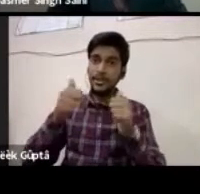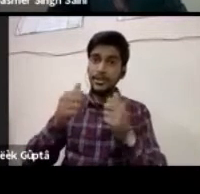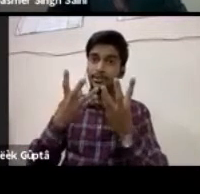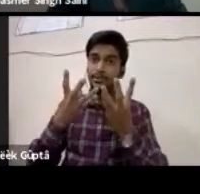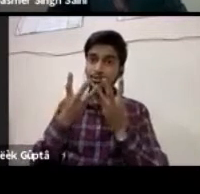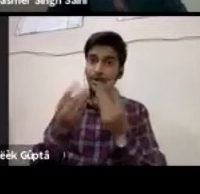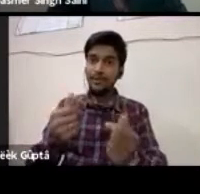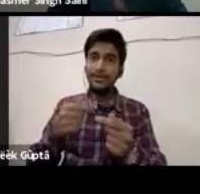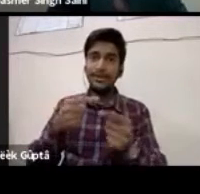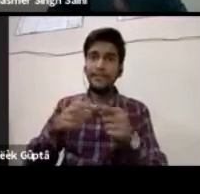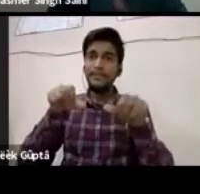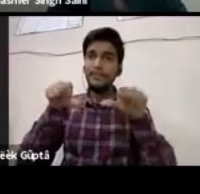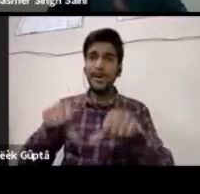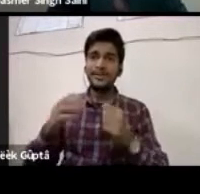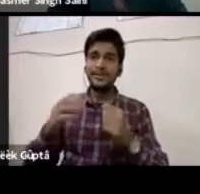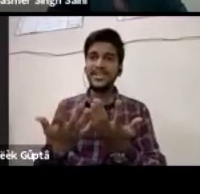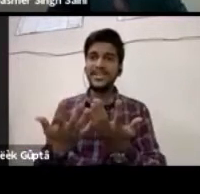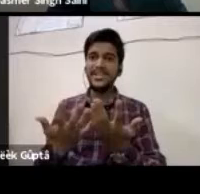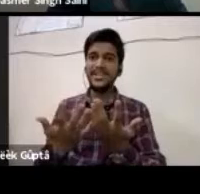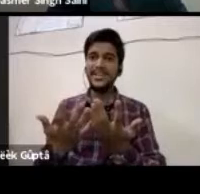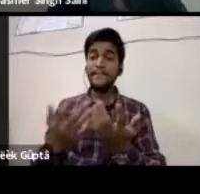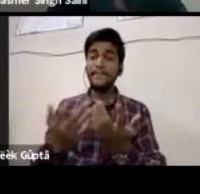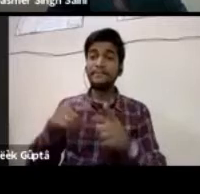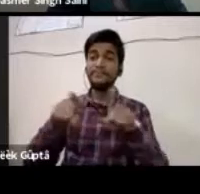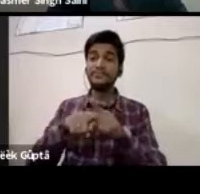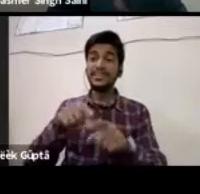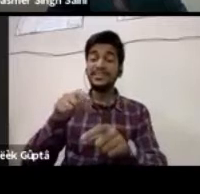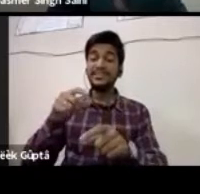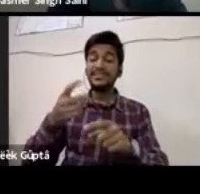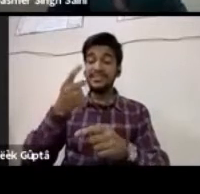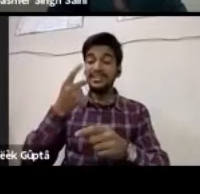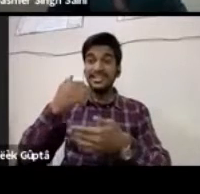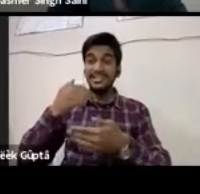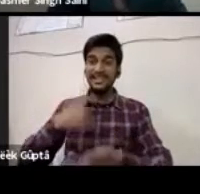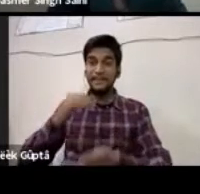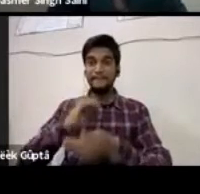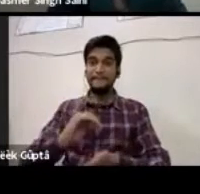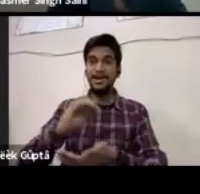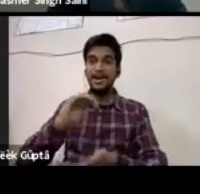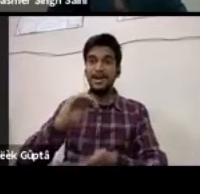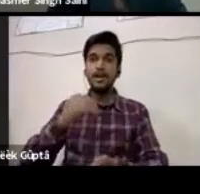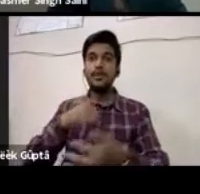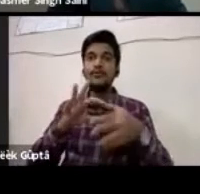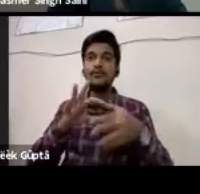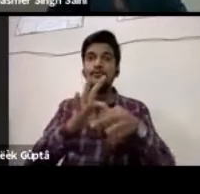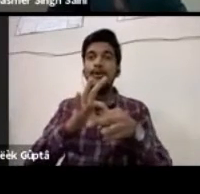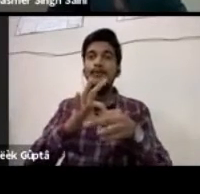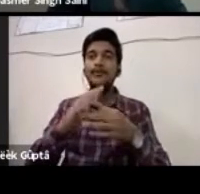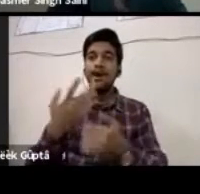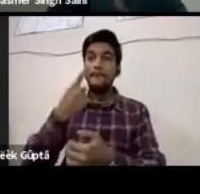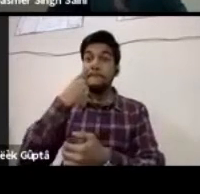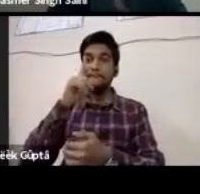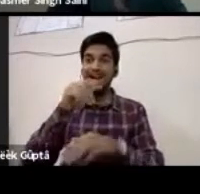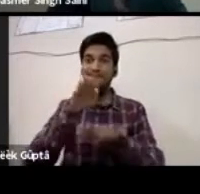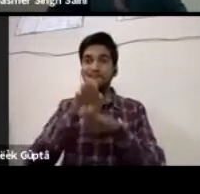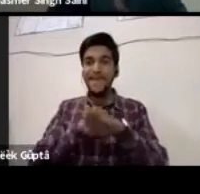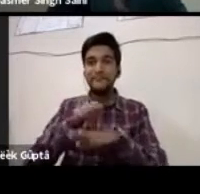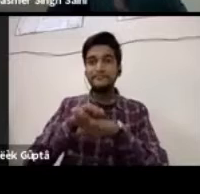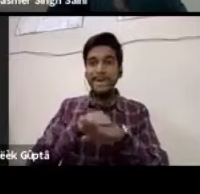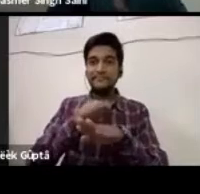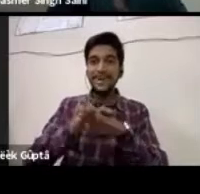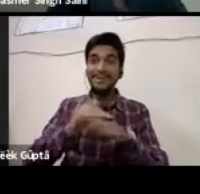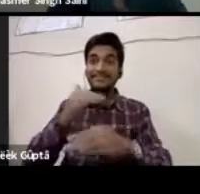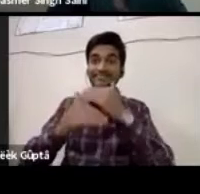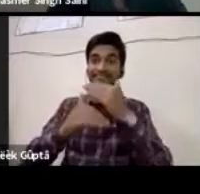think bachpan mein mother and uske baad your wife or your partner,